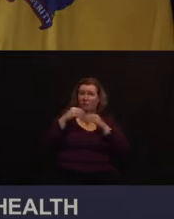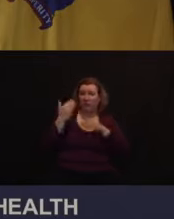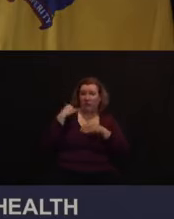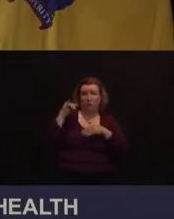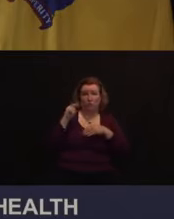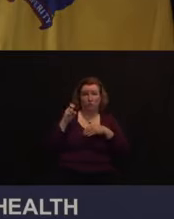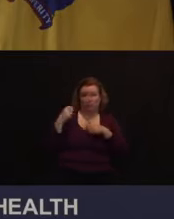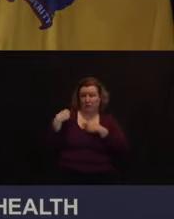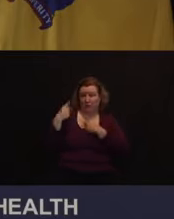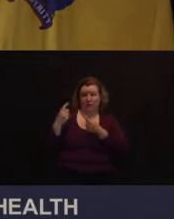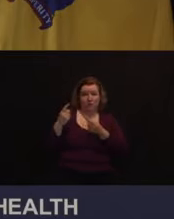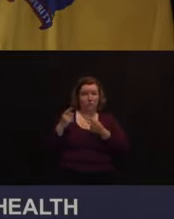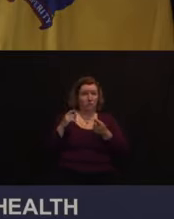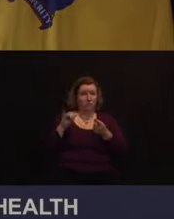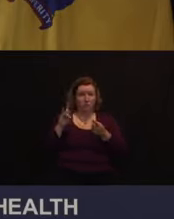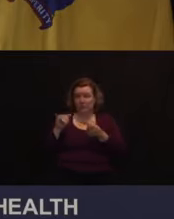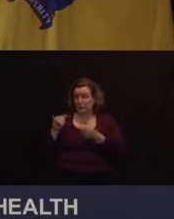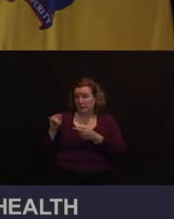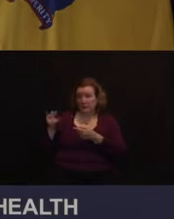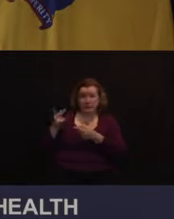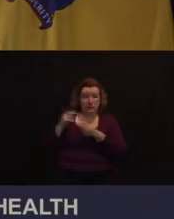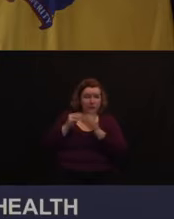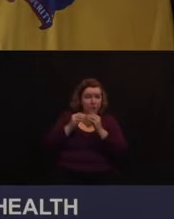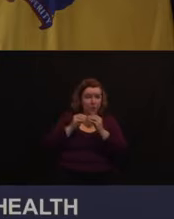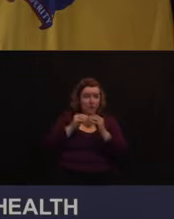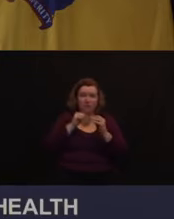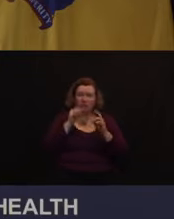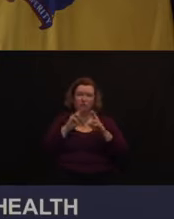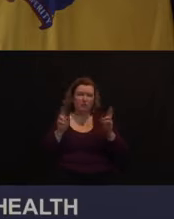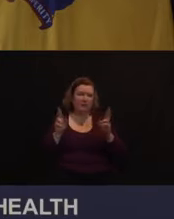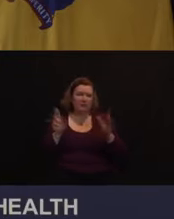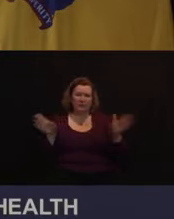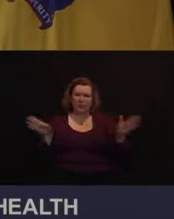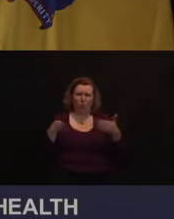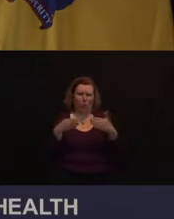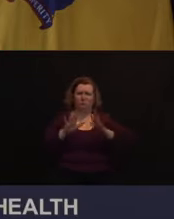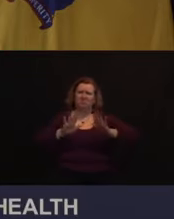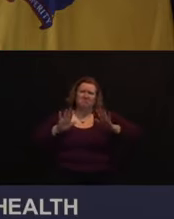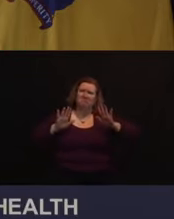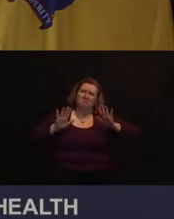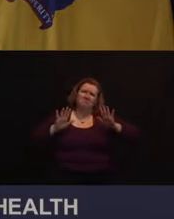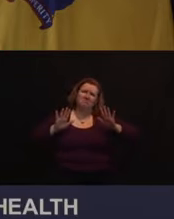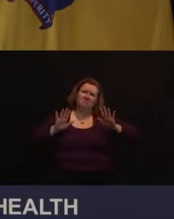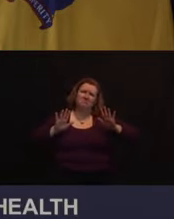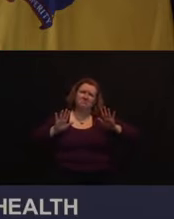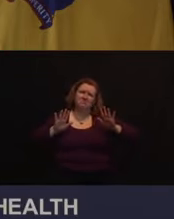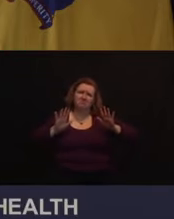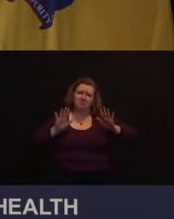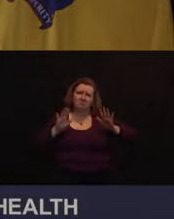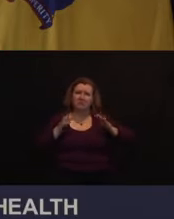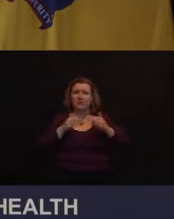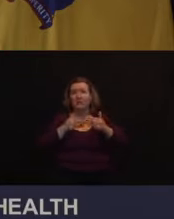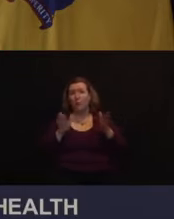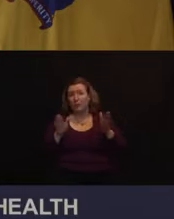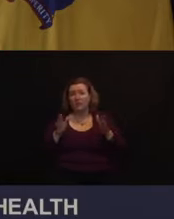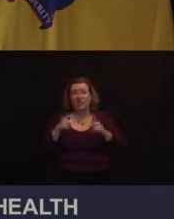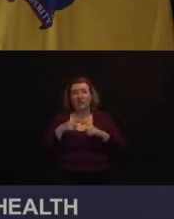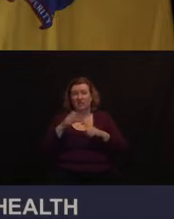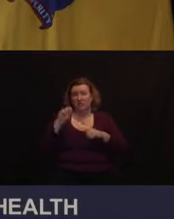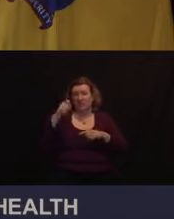the rest of us looked at the numbers and said, you know, we're not ready for it. So we never started on that journey until September 4th. And by the way,